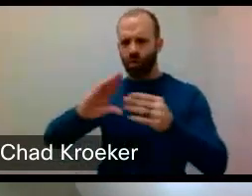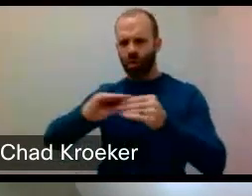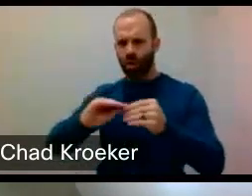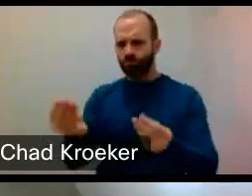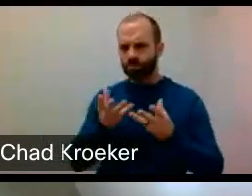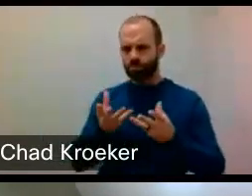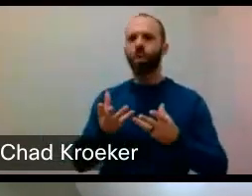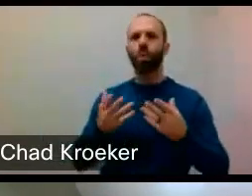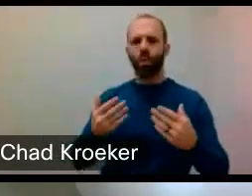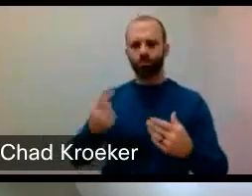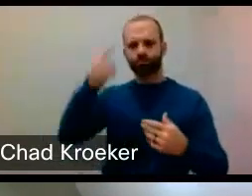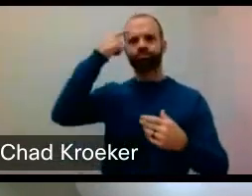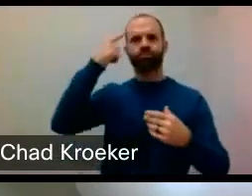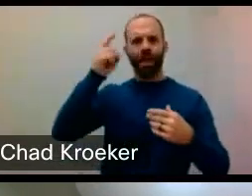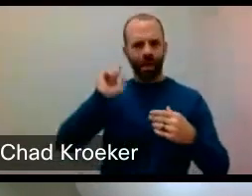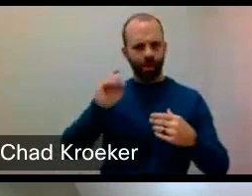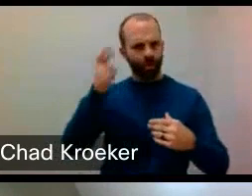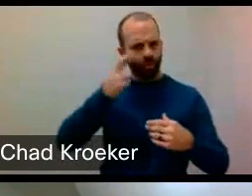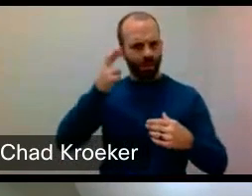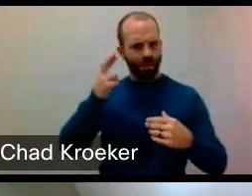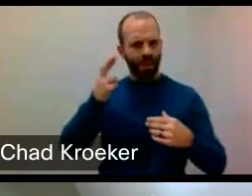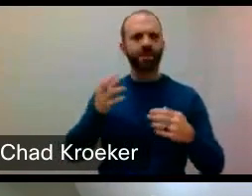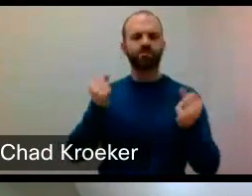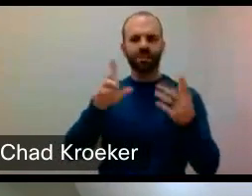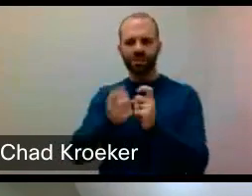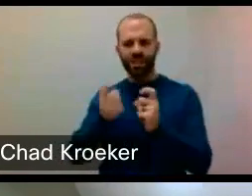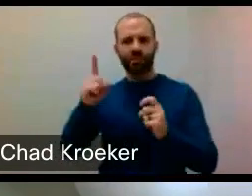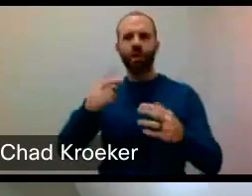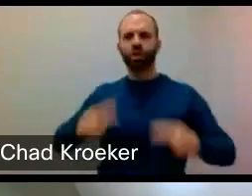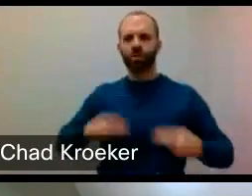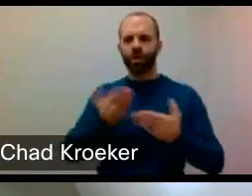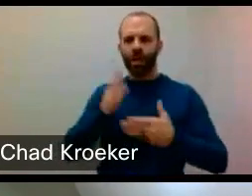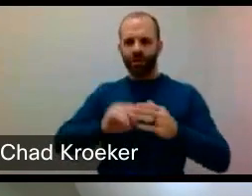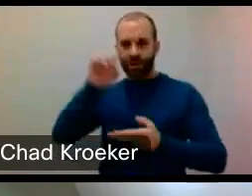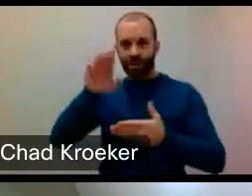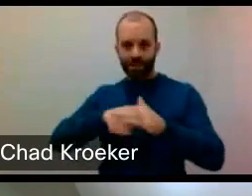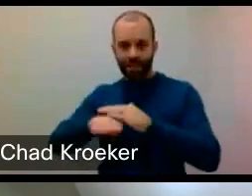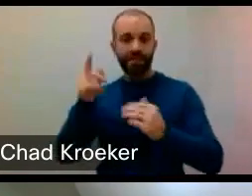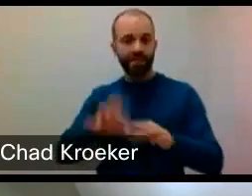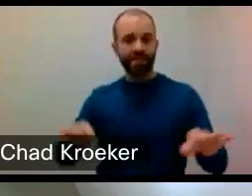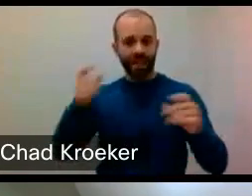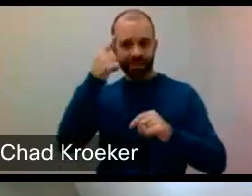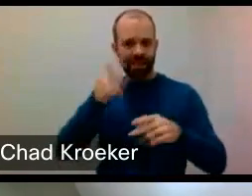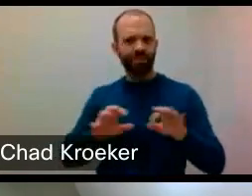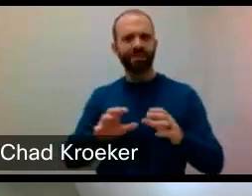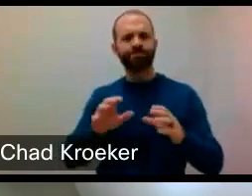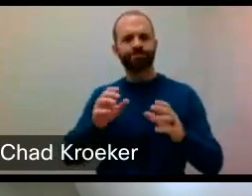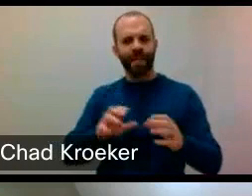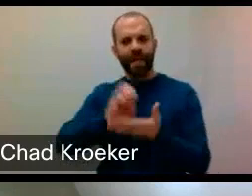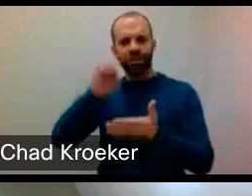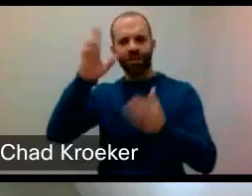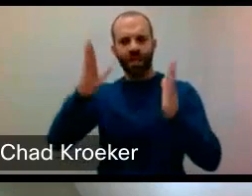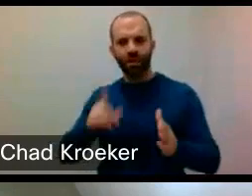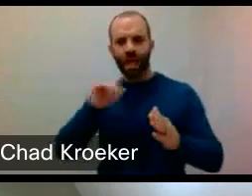needs to change so that all children have access to the human right of education. This understanding is essential to me as an educator and as a Canadian